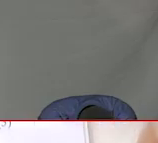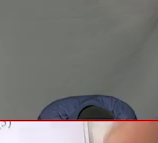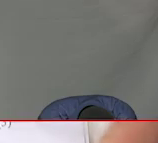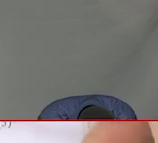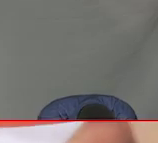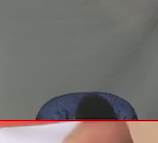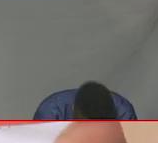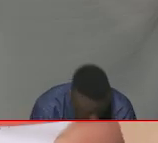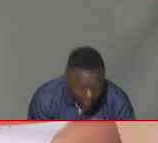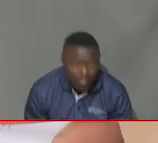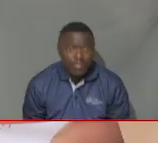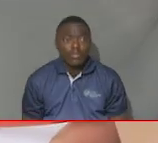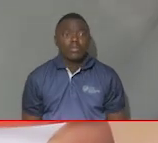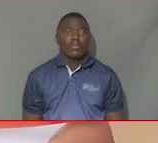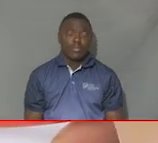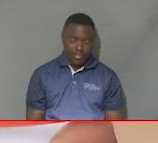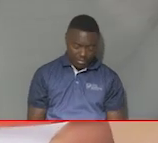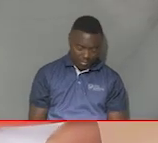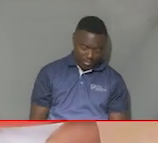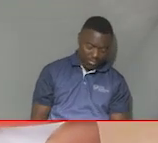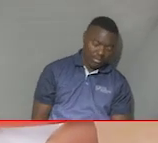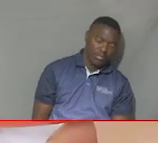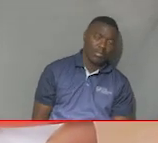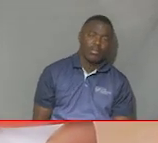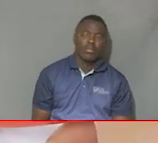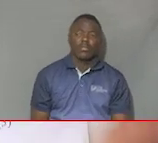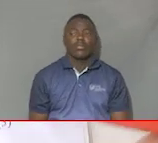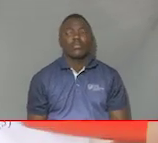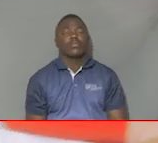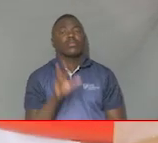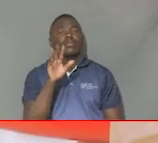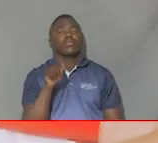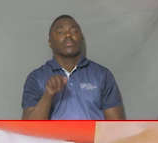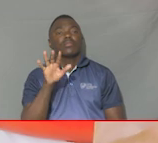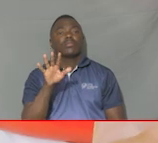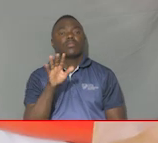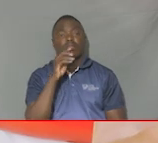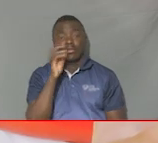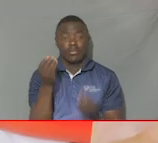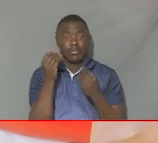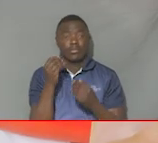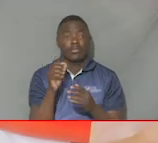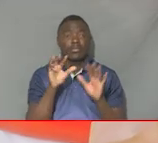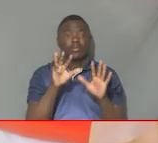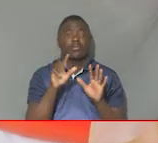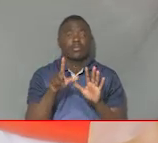Right, people, did you get 90,48 for the value of A? And did you get 1,77 for the value of